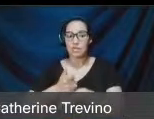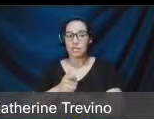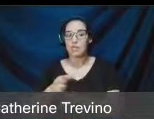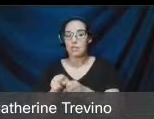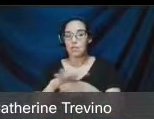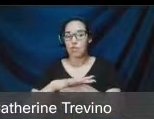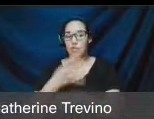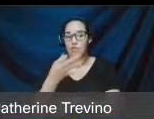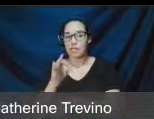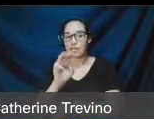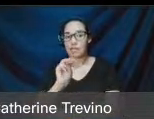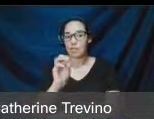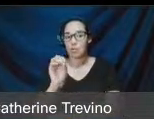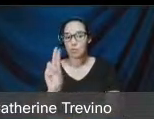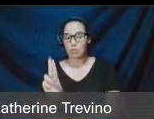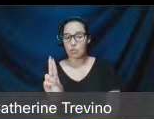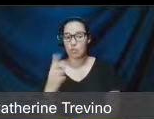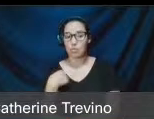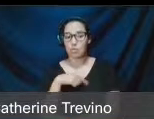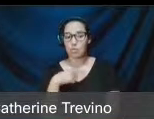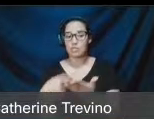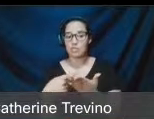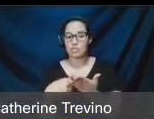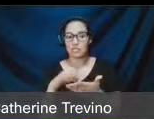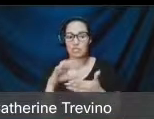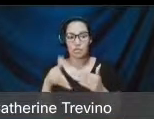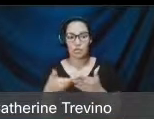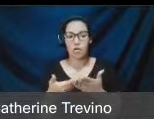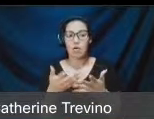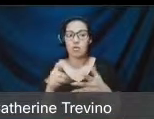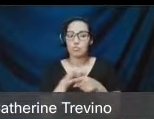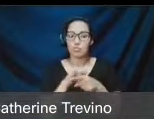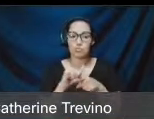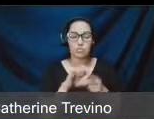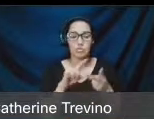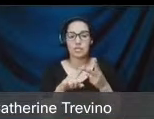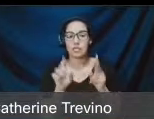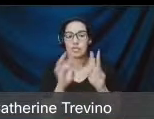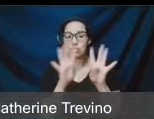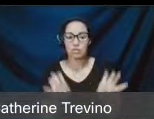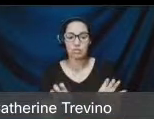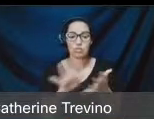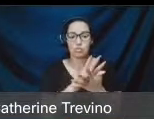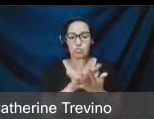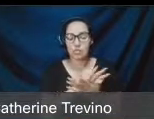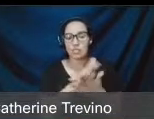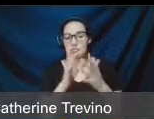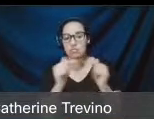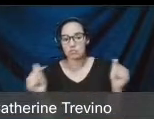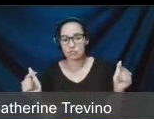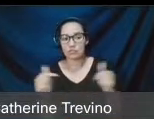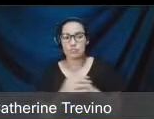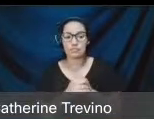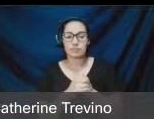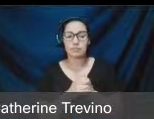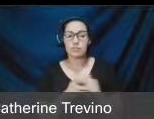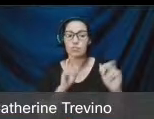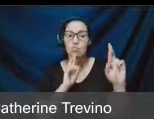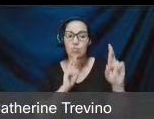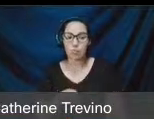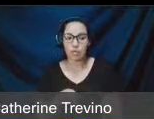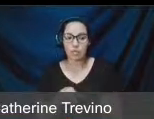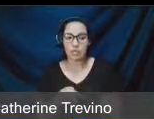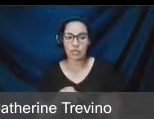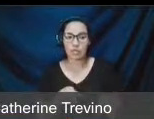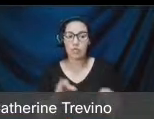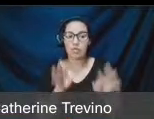We're addressing all concerns, safety, training, reporting, screening, sick time, etc. COVID reporting form was